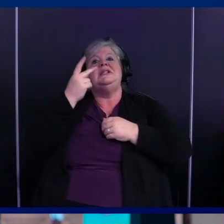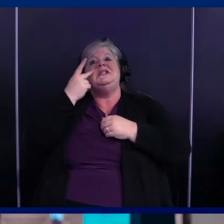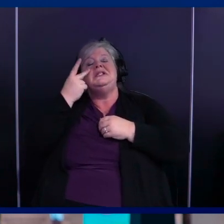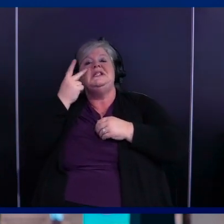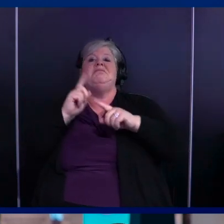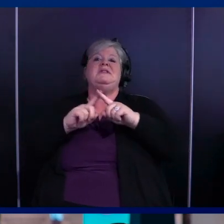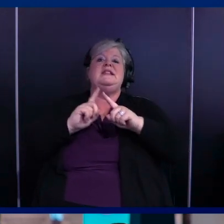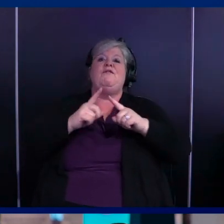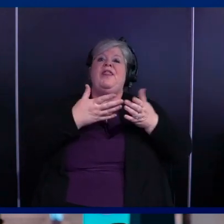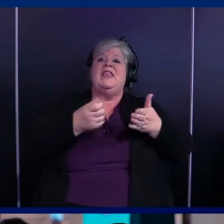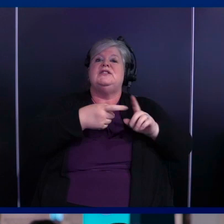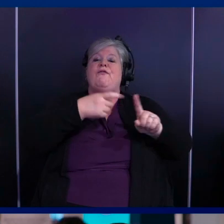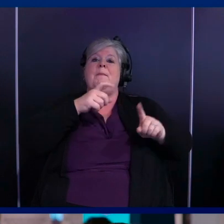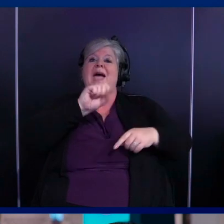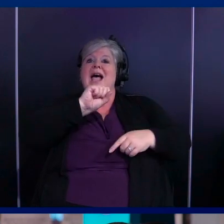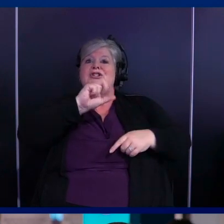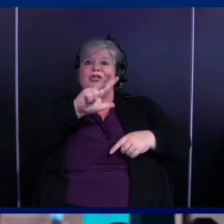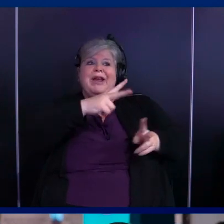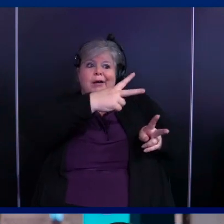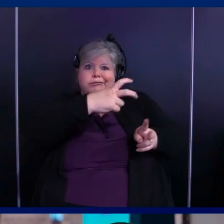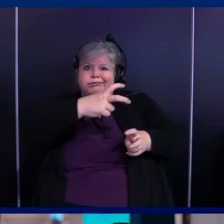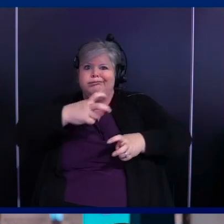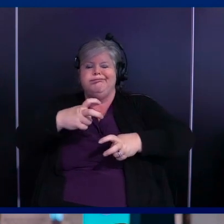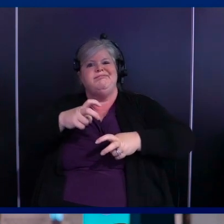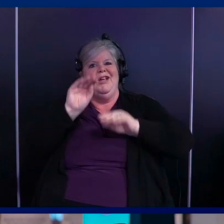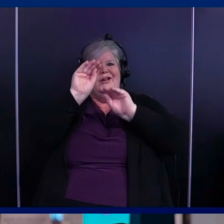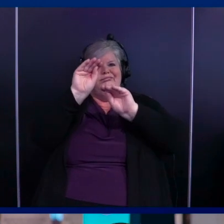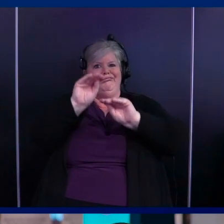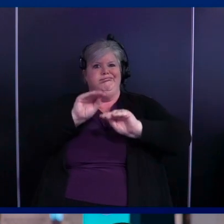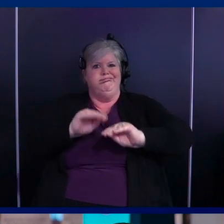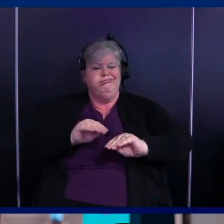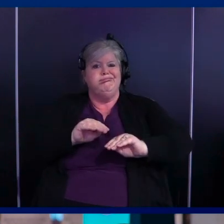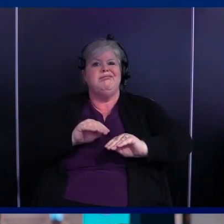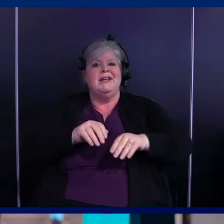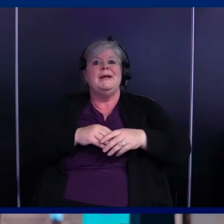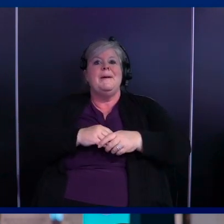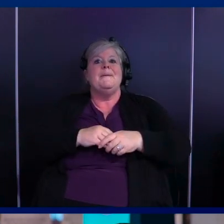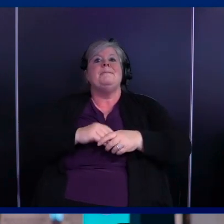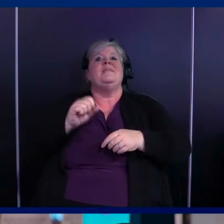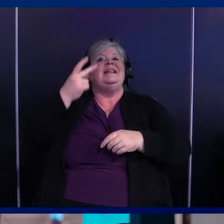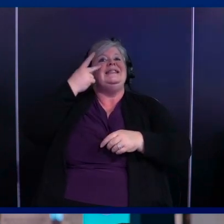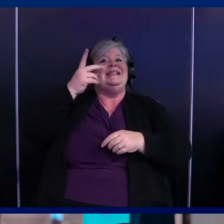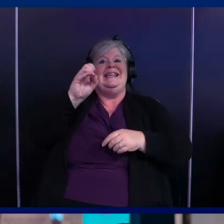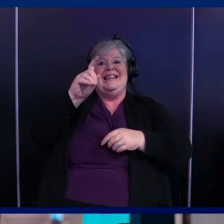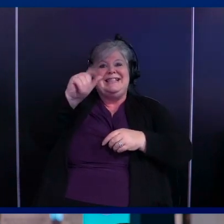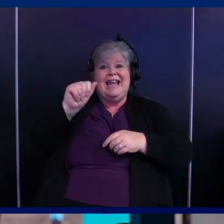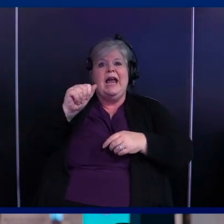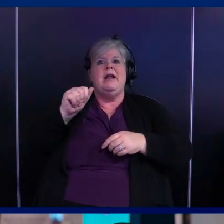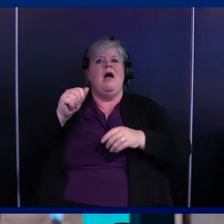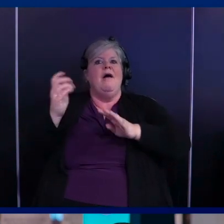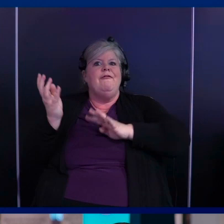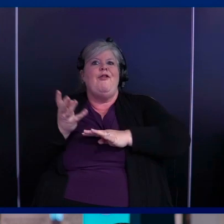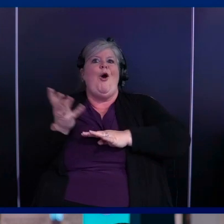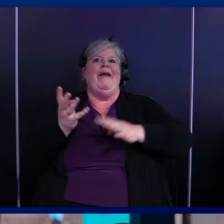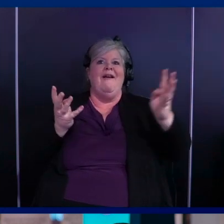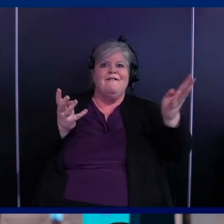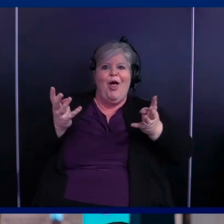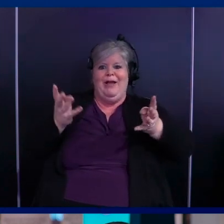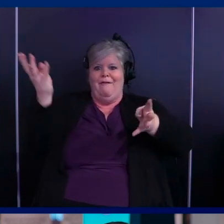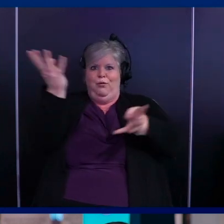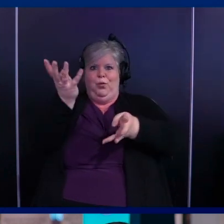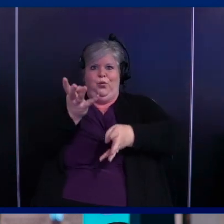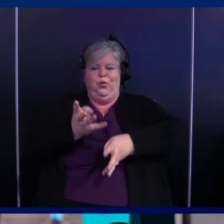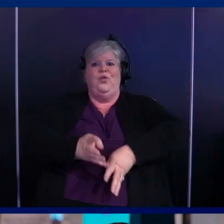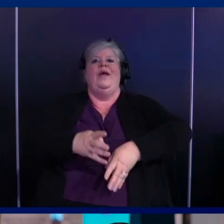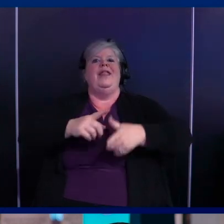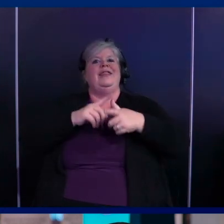S3 is the exciting part of the demo for you. You can see the data is flowing. And you can also query the